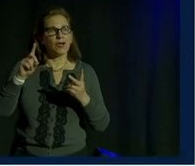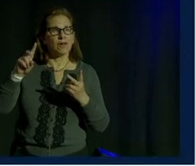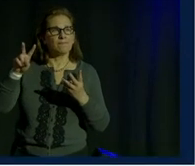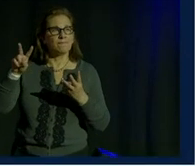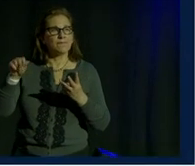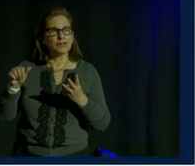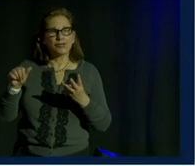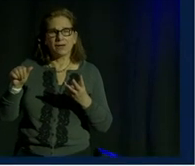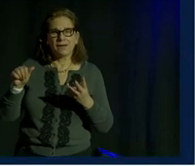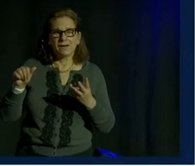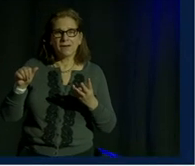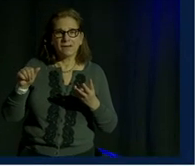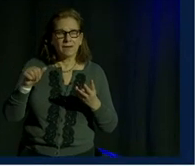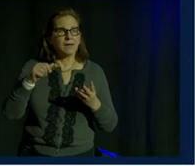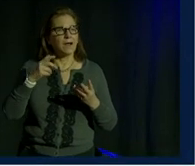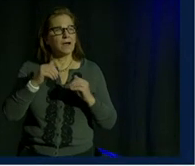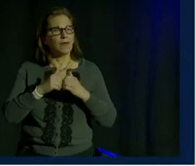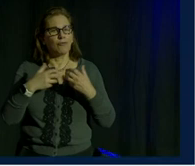city.